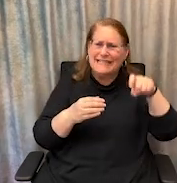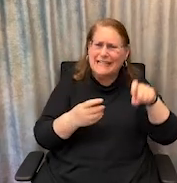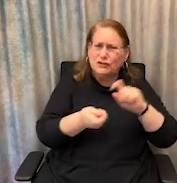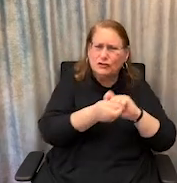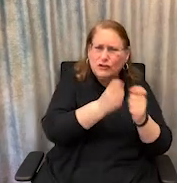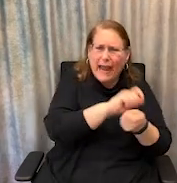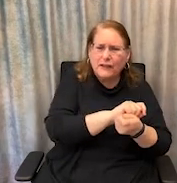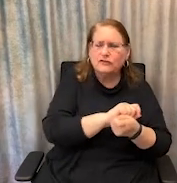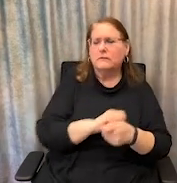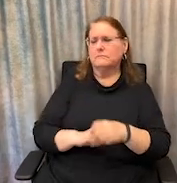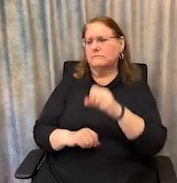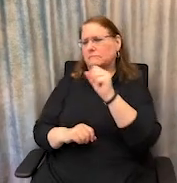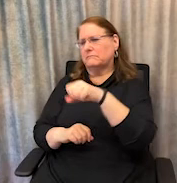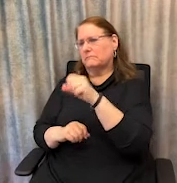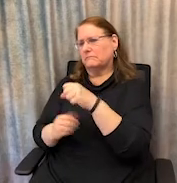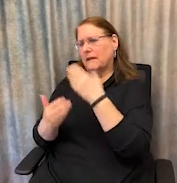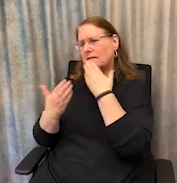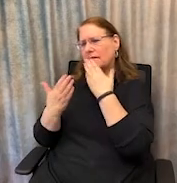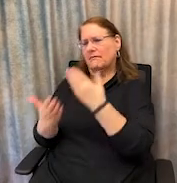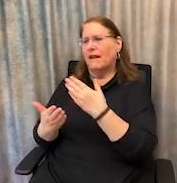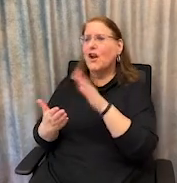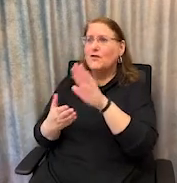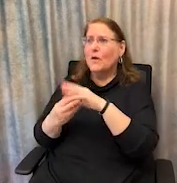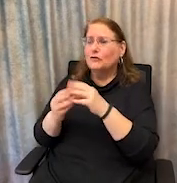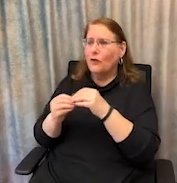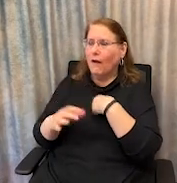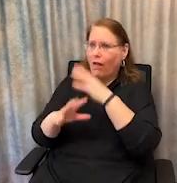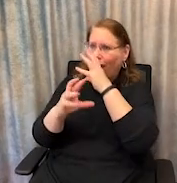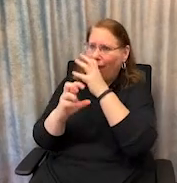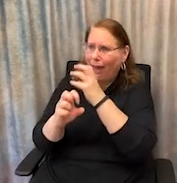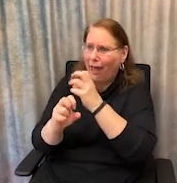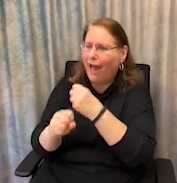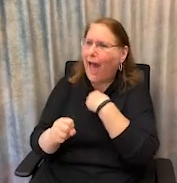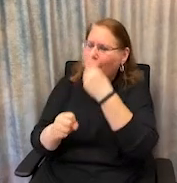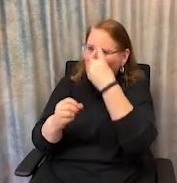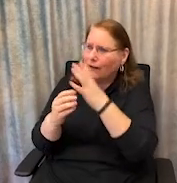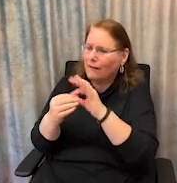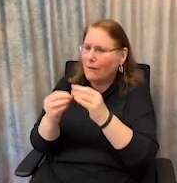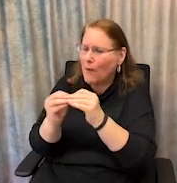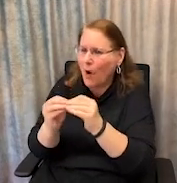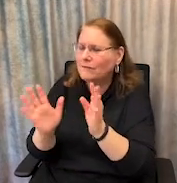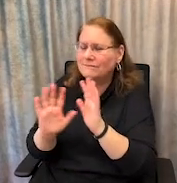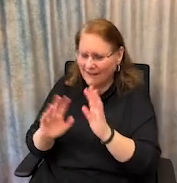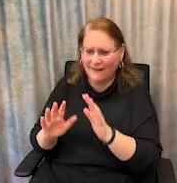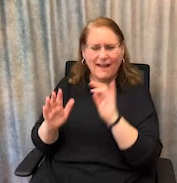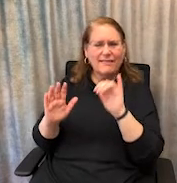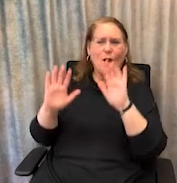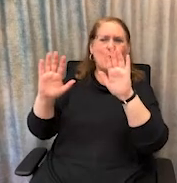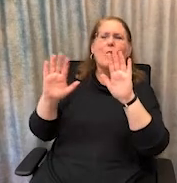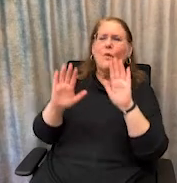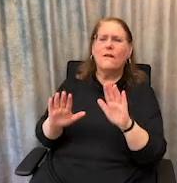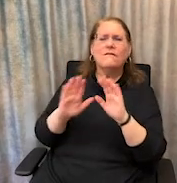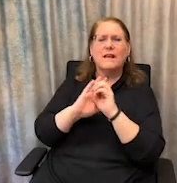Yeah. Yeah, thank you. That's a great, I was taken by your story, thinking there was more. That's a